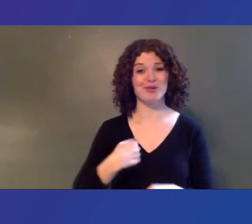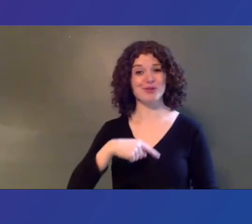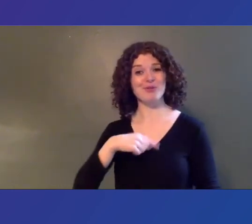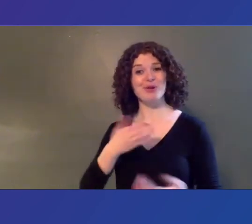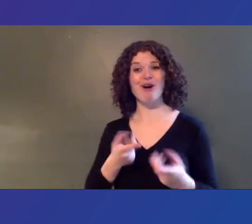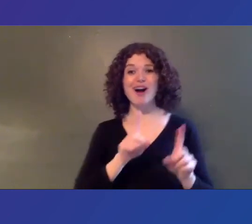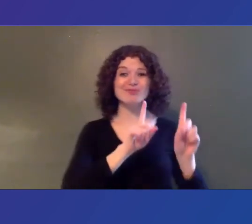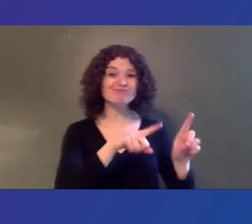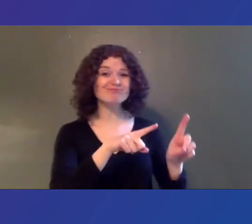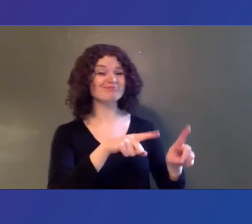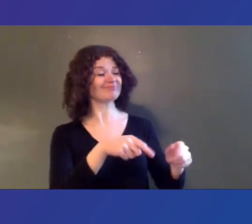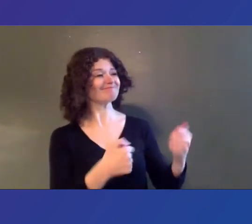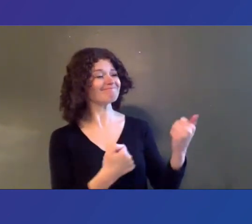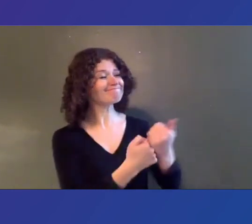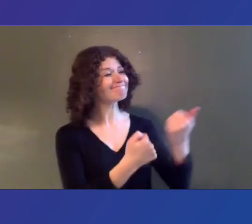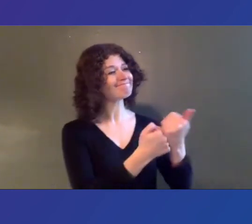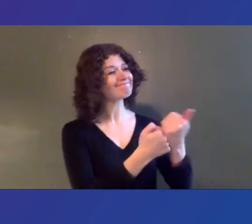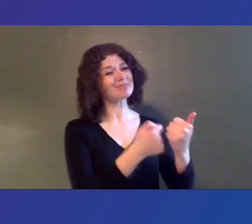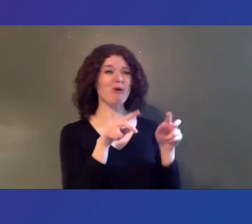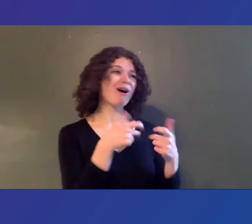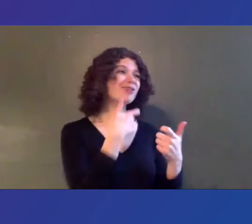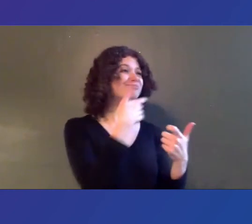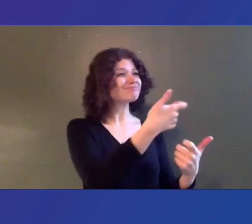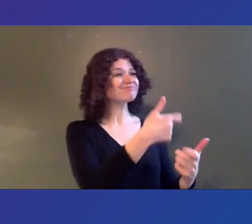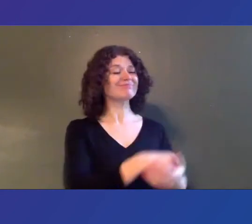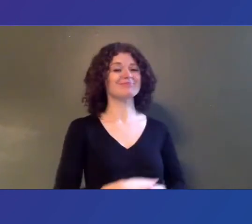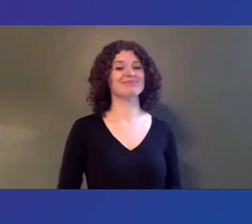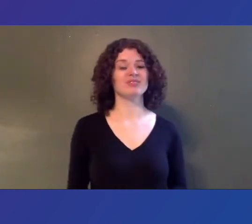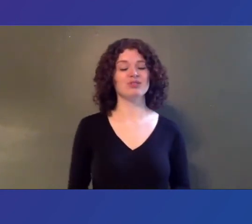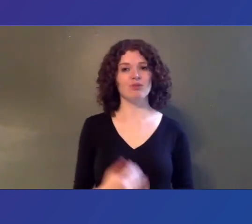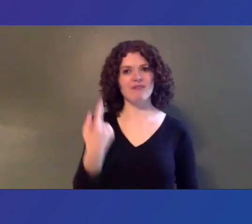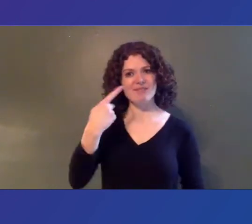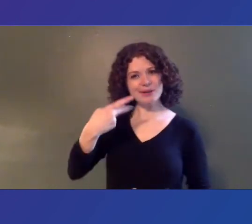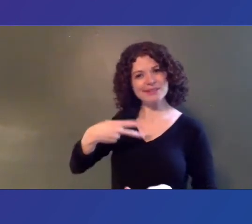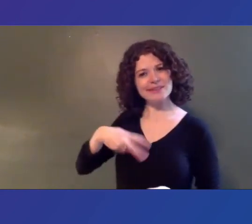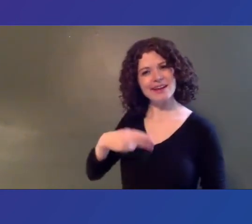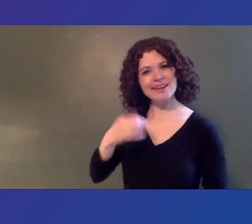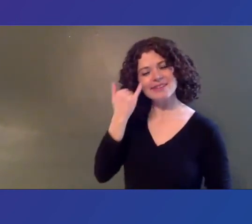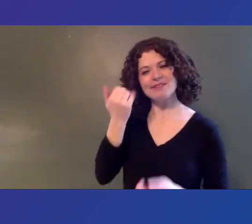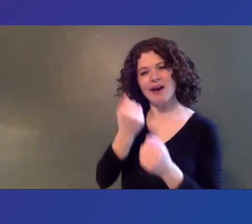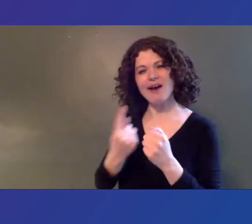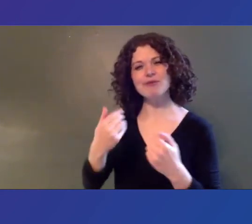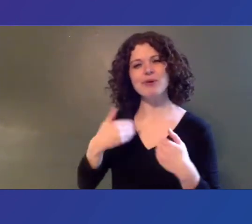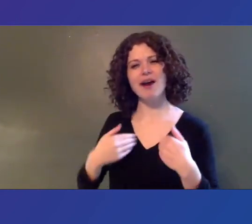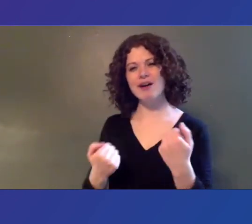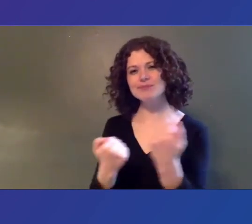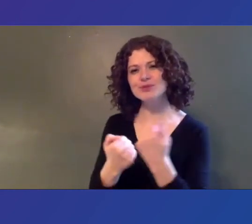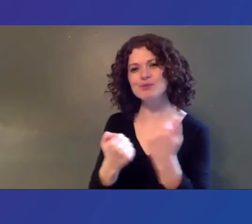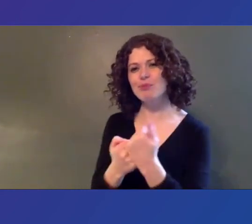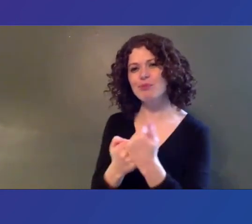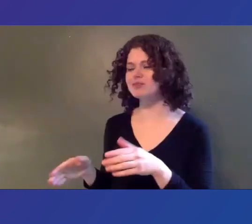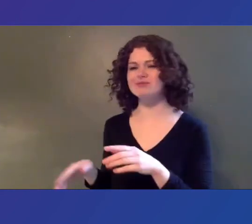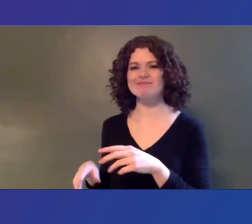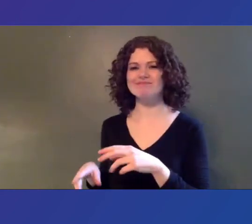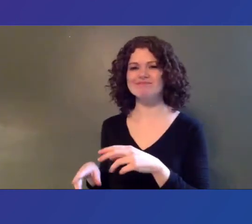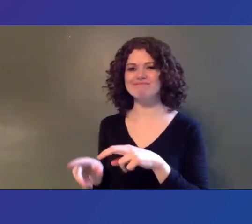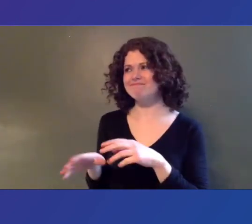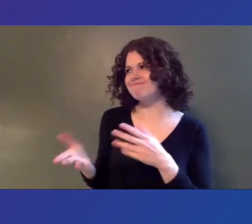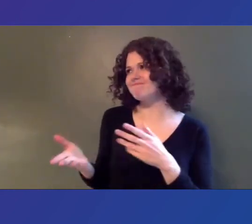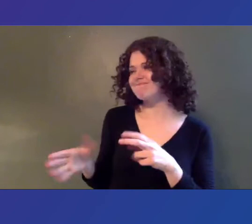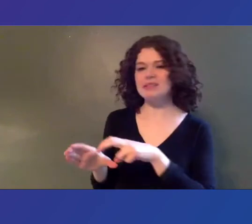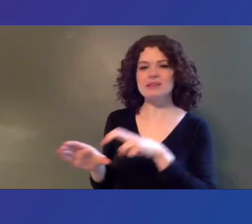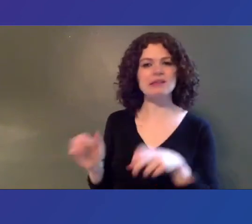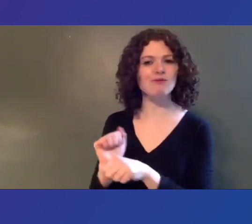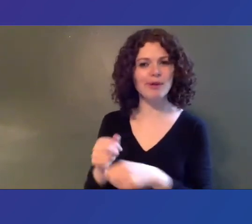see her shows. And so what would that look like in dance, where people were given that kind of support? Even me as an arts administrator, I can recall times